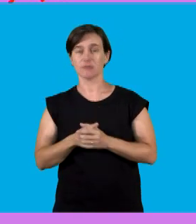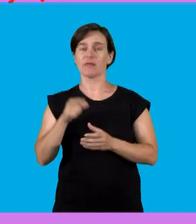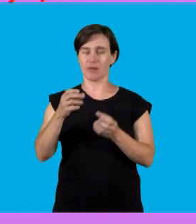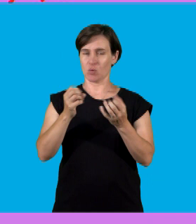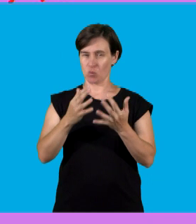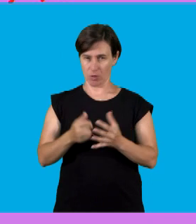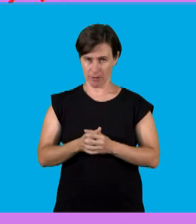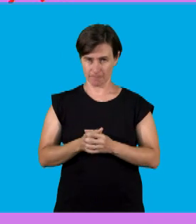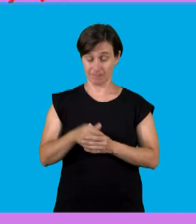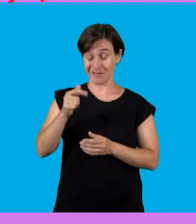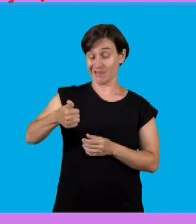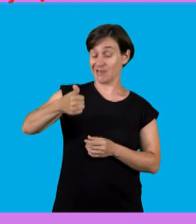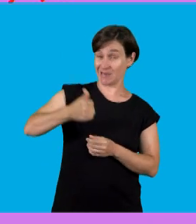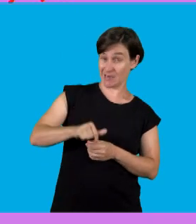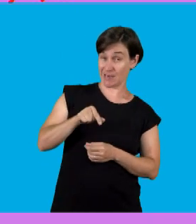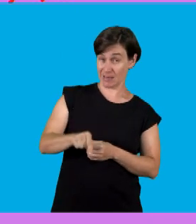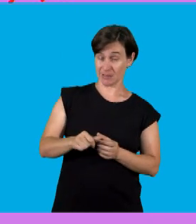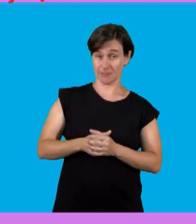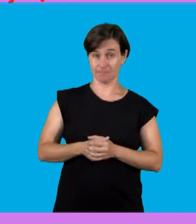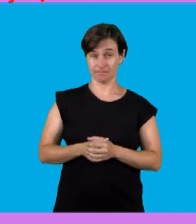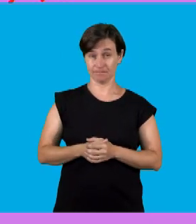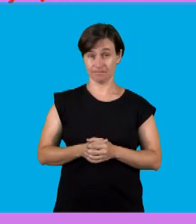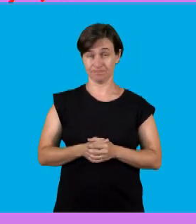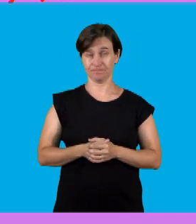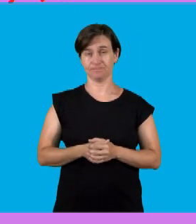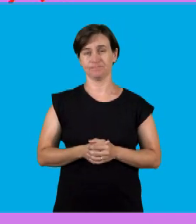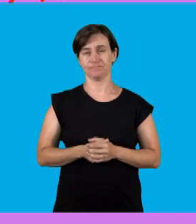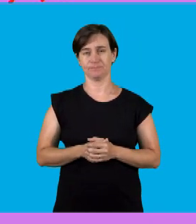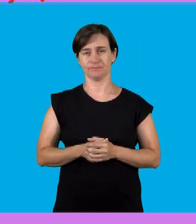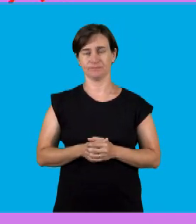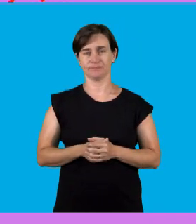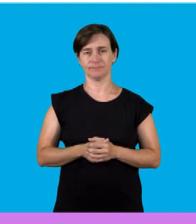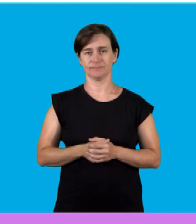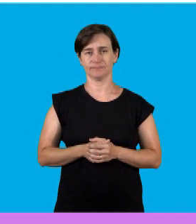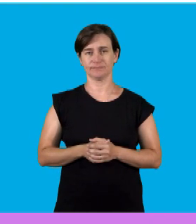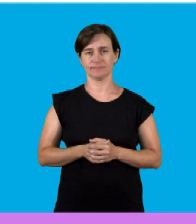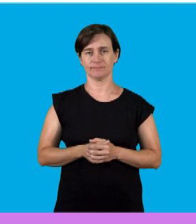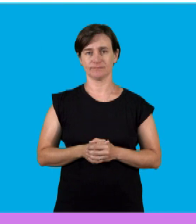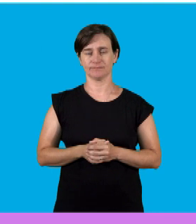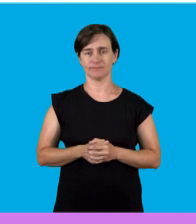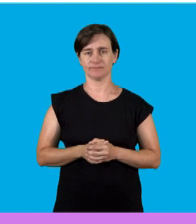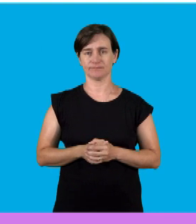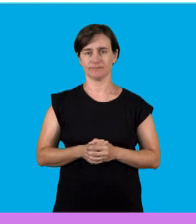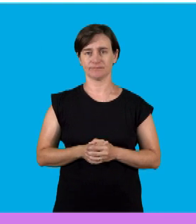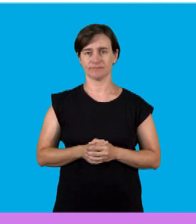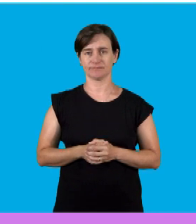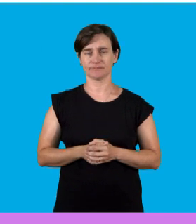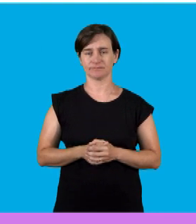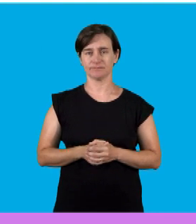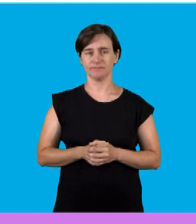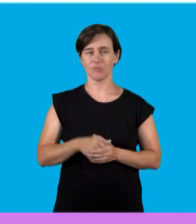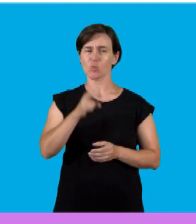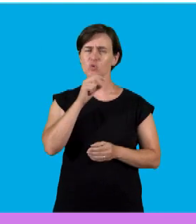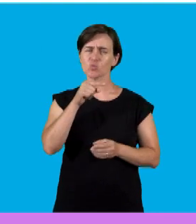so thereafter, I'll take now, let's move on to our next slide. Right, so I'm going to use let's start with our